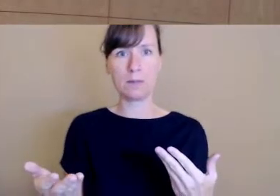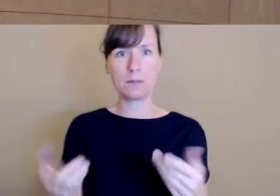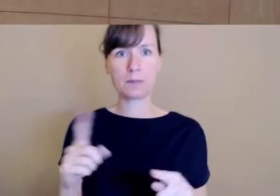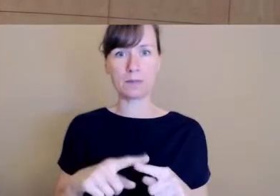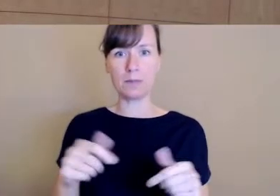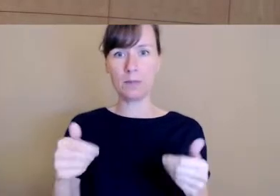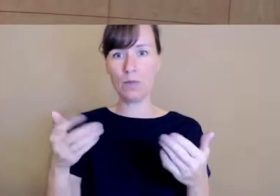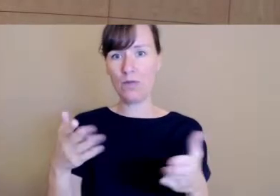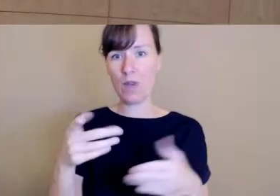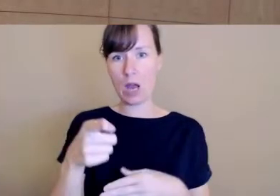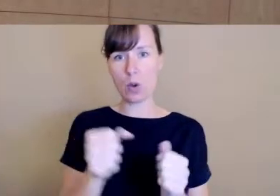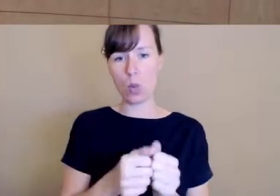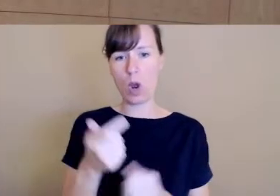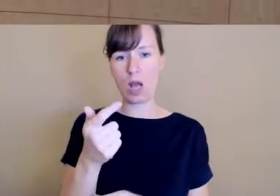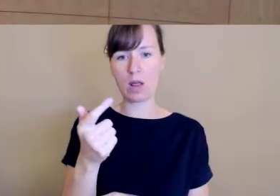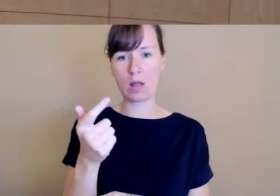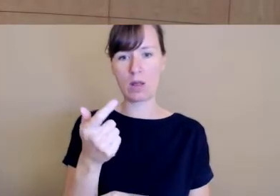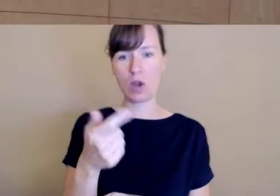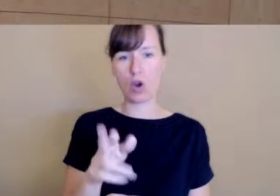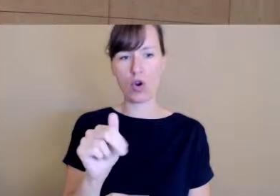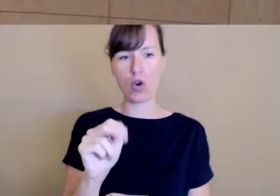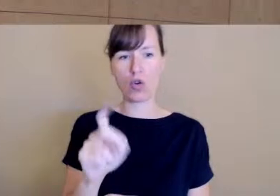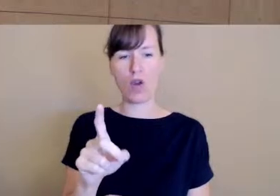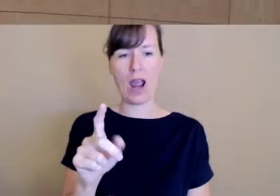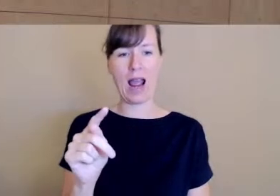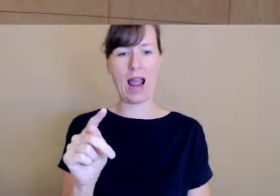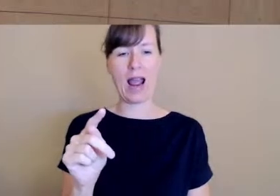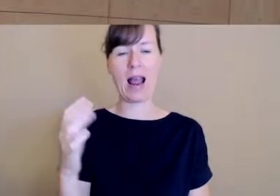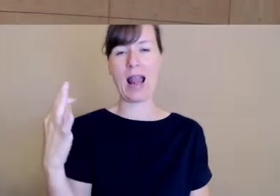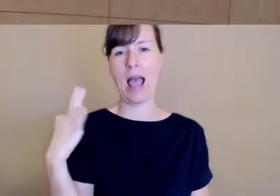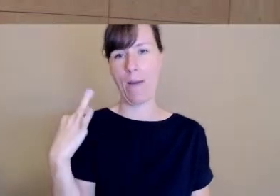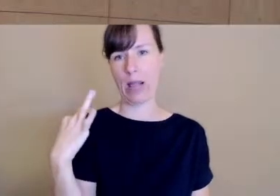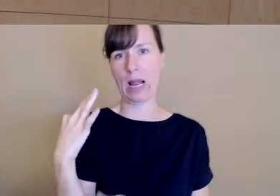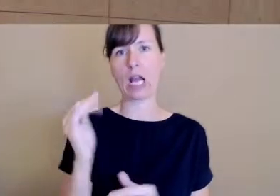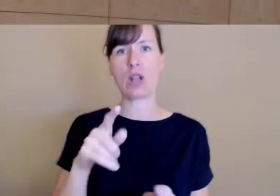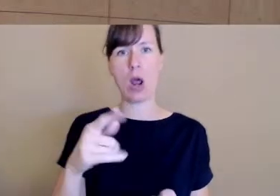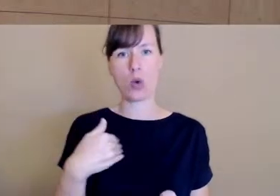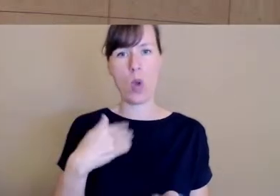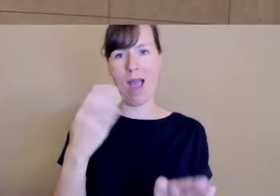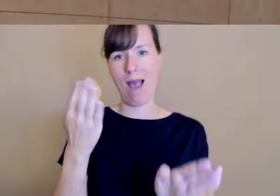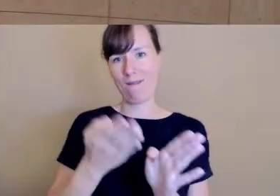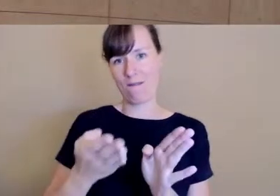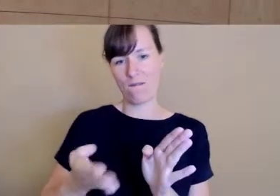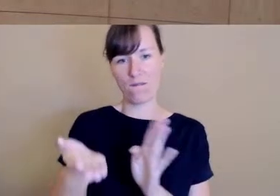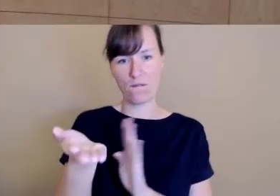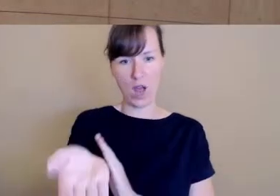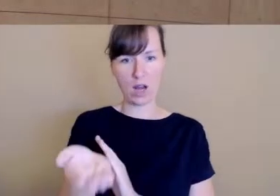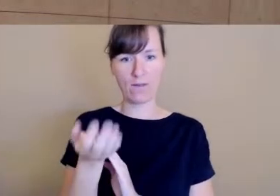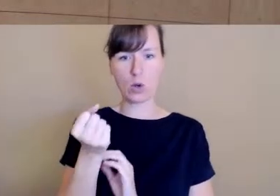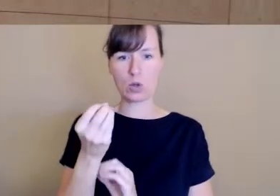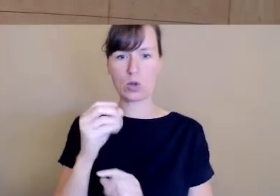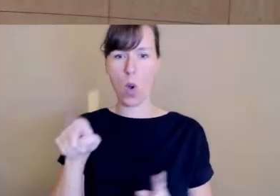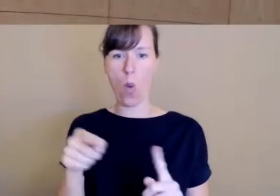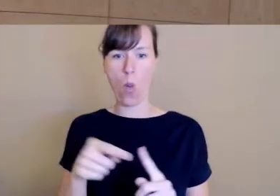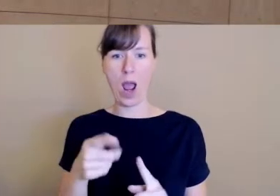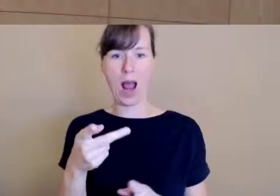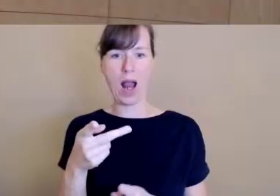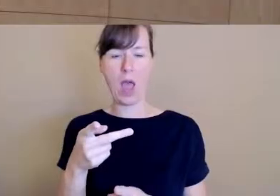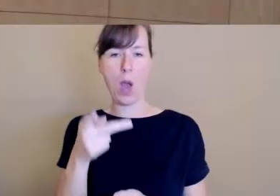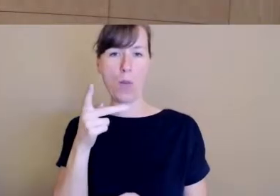provide you with the grant application that you have in front of you, showing the fully itemized budget reflecting a total cost of